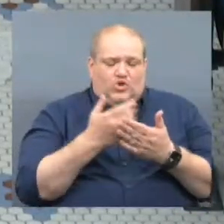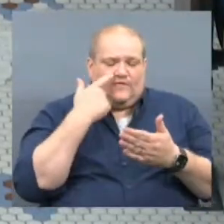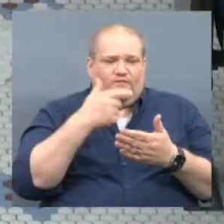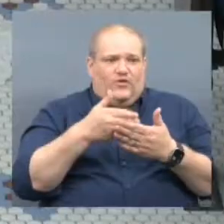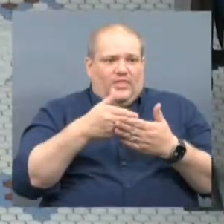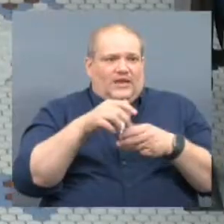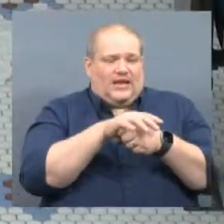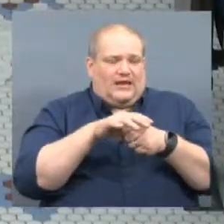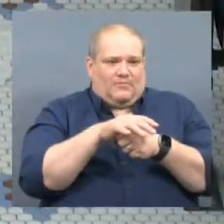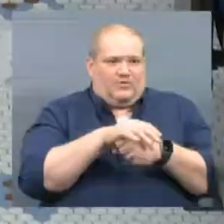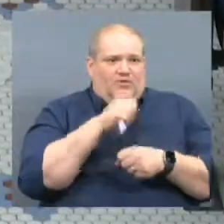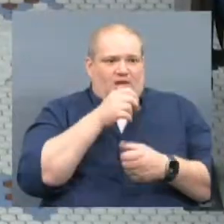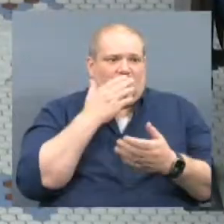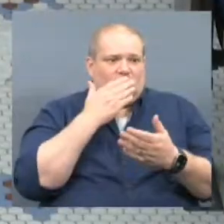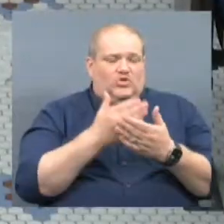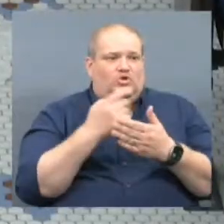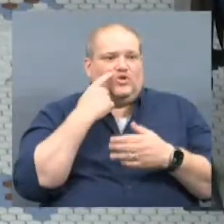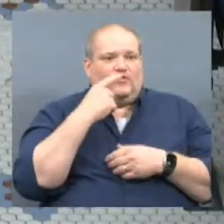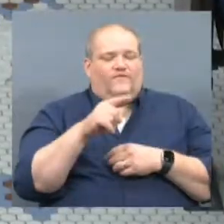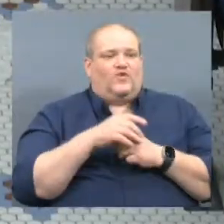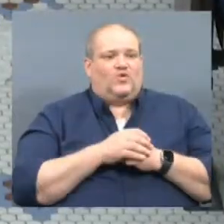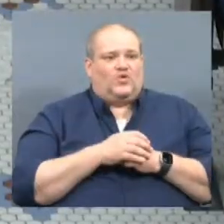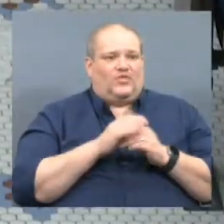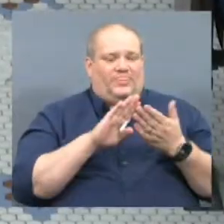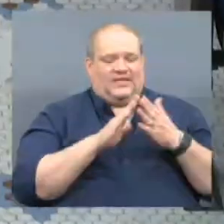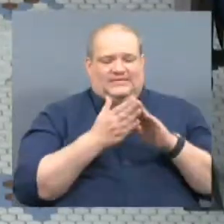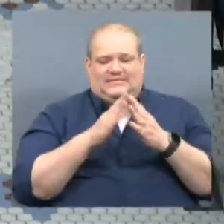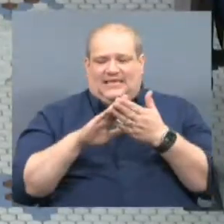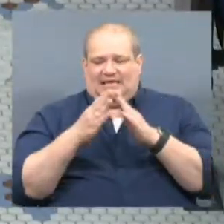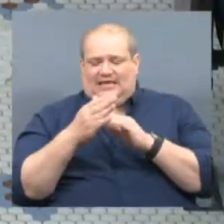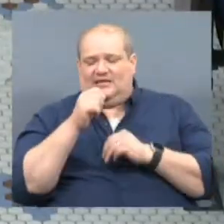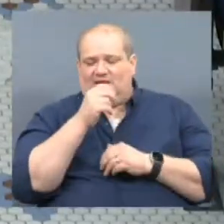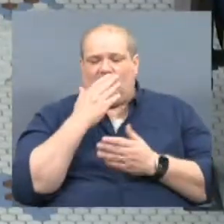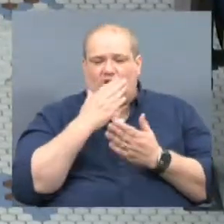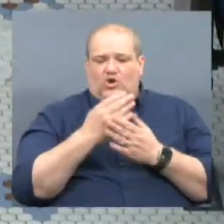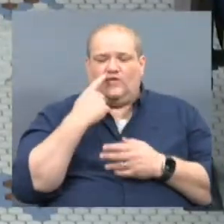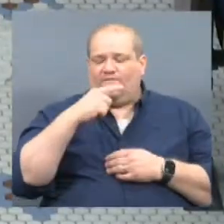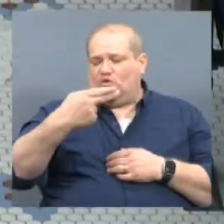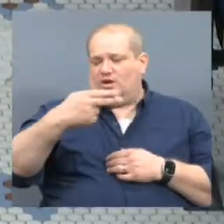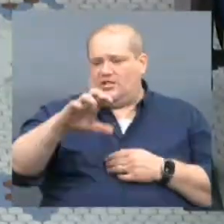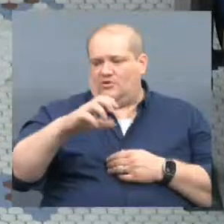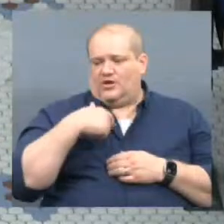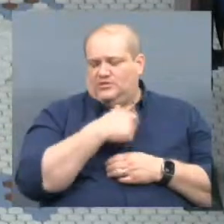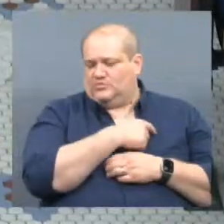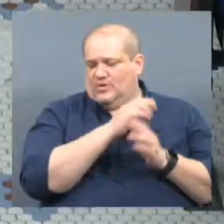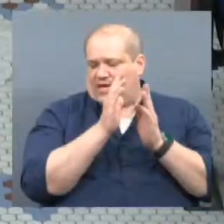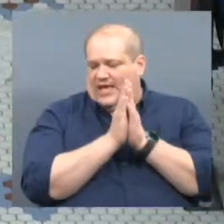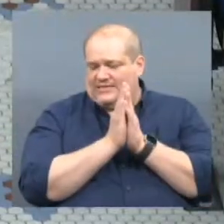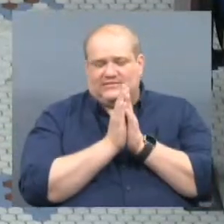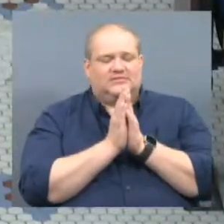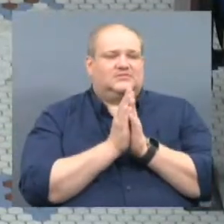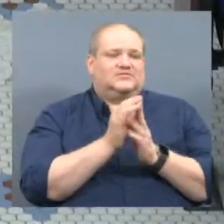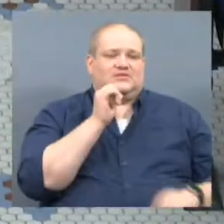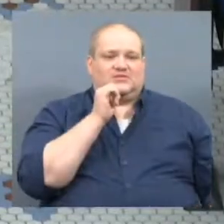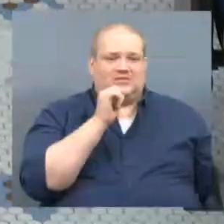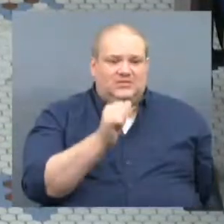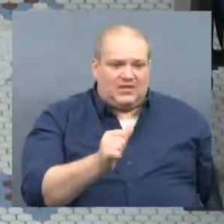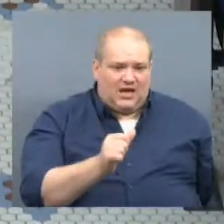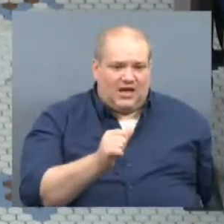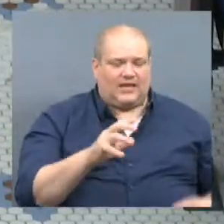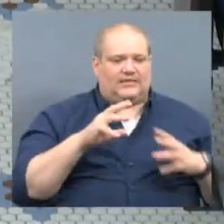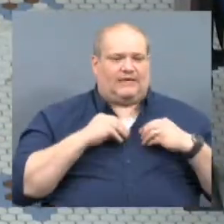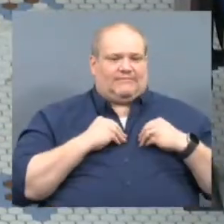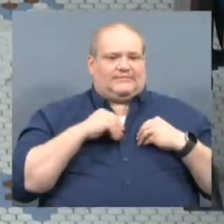neighborhood. It's not good for the city. It's not good for Hillcrest. And we're asking you to not